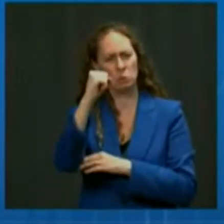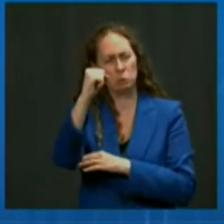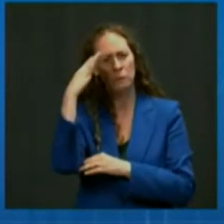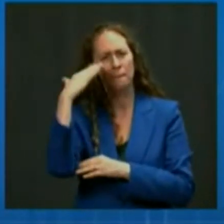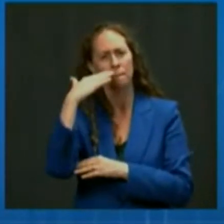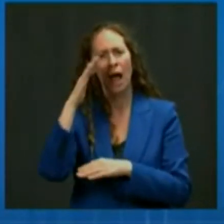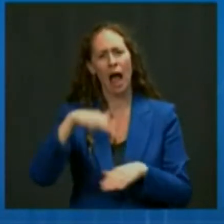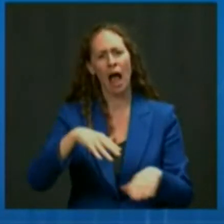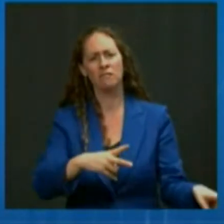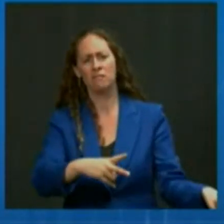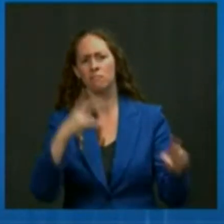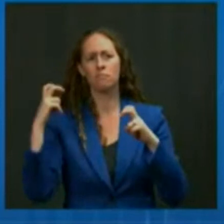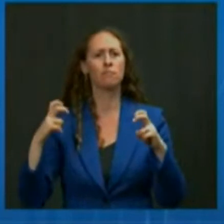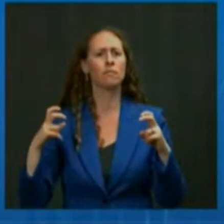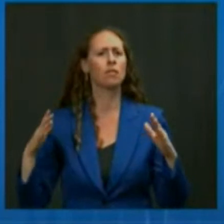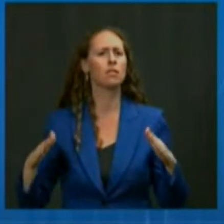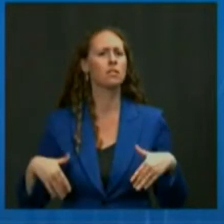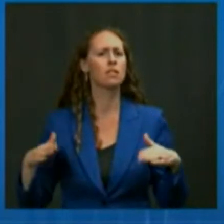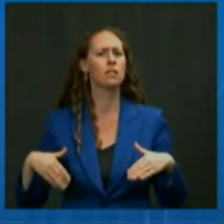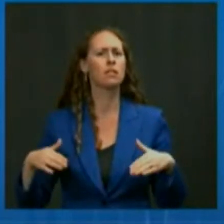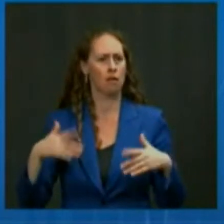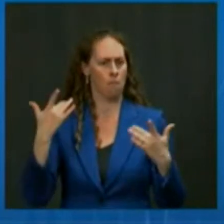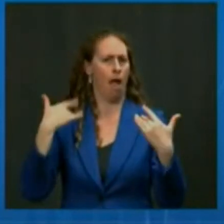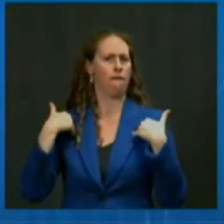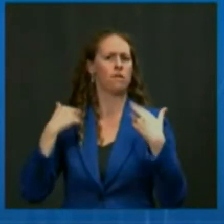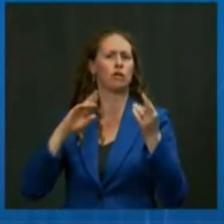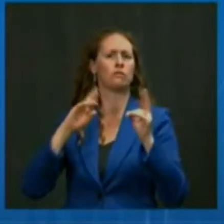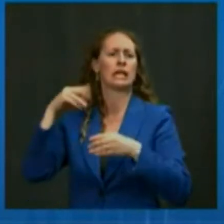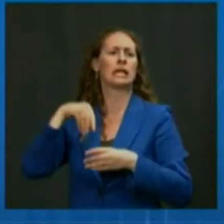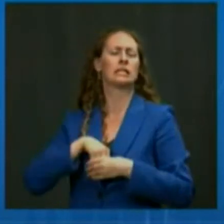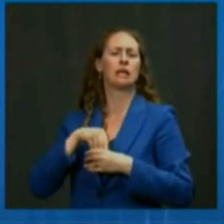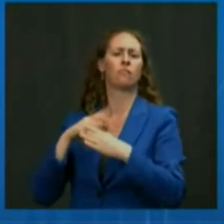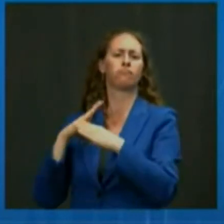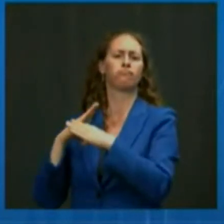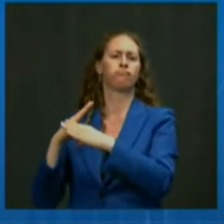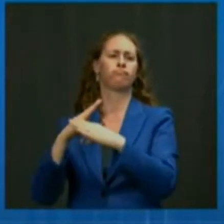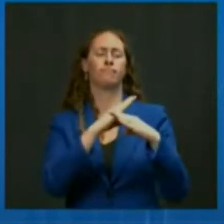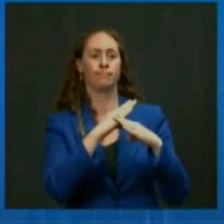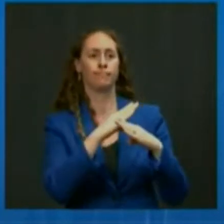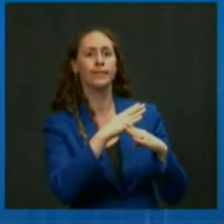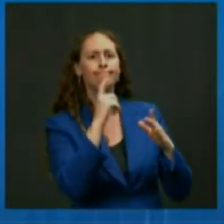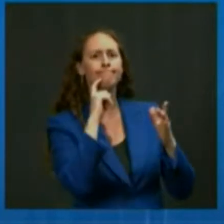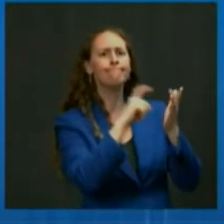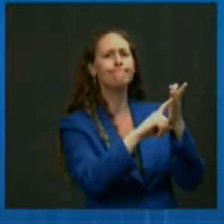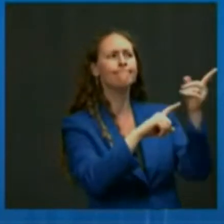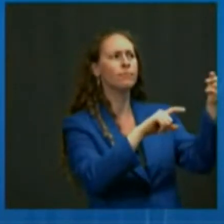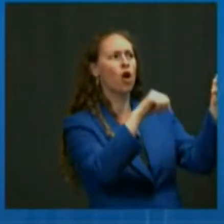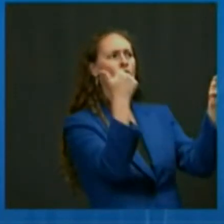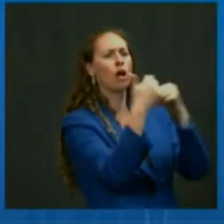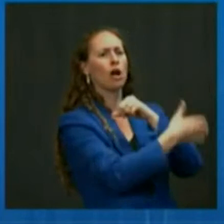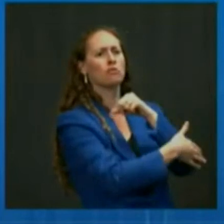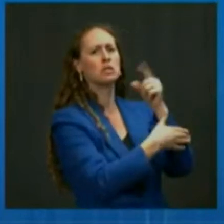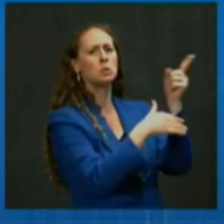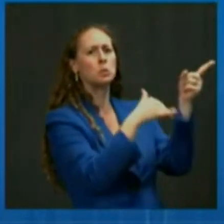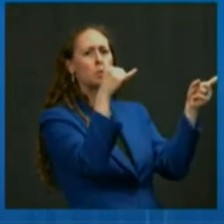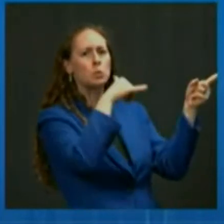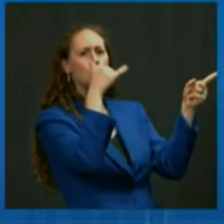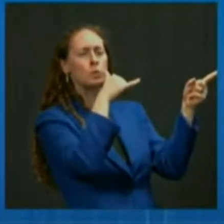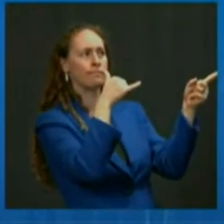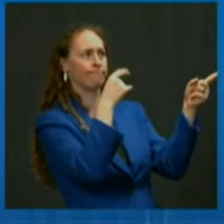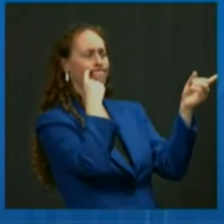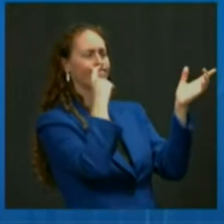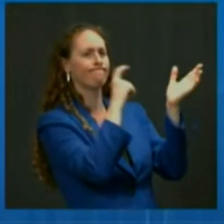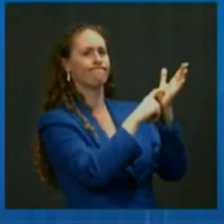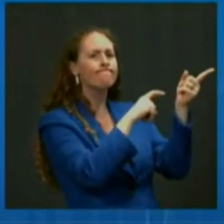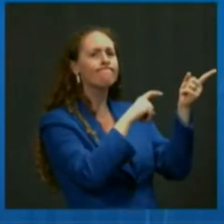relatively stable, but we're looking at other countries. And as we do so, we're seeing worsening outcomes in other countries. And in the context of all